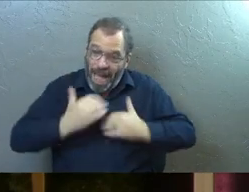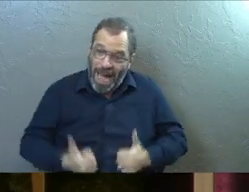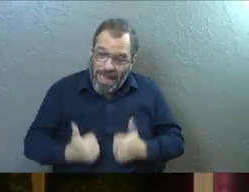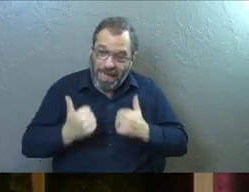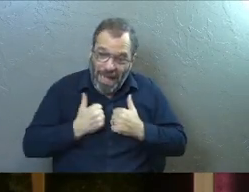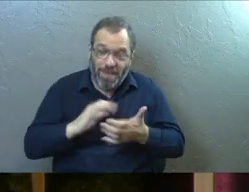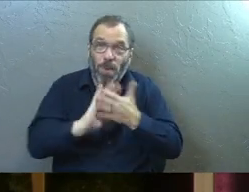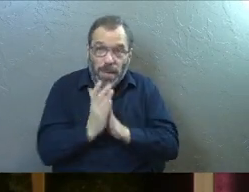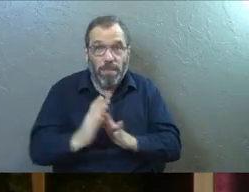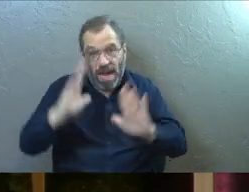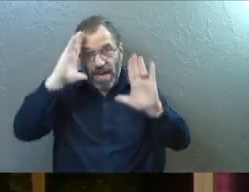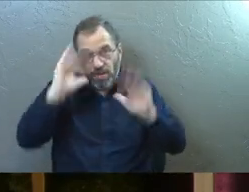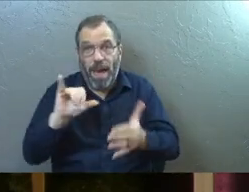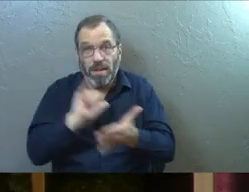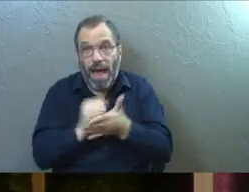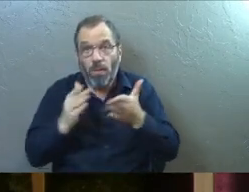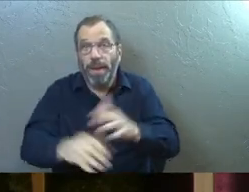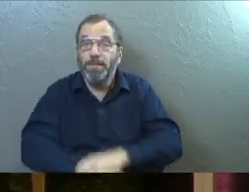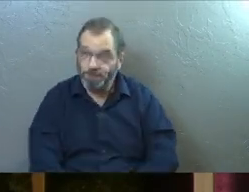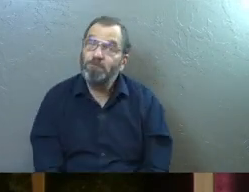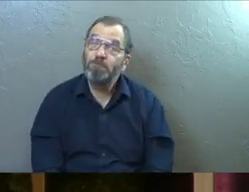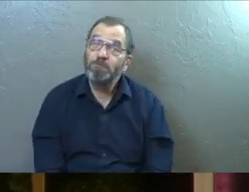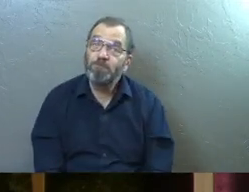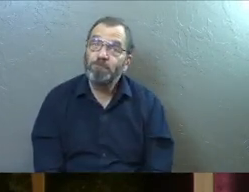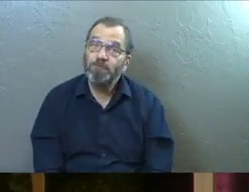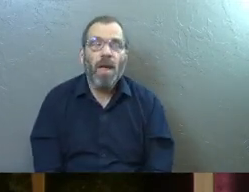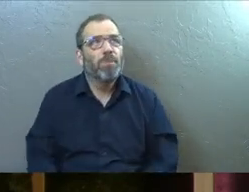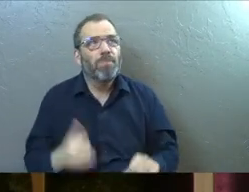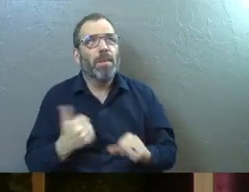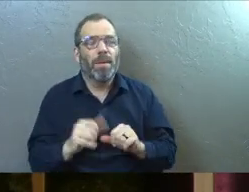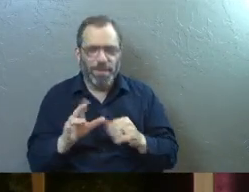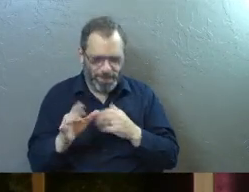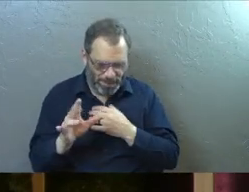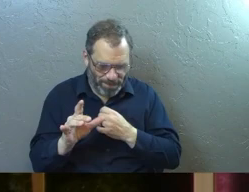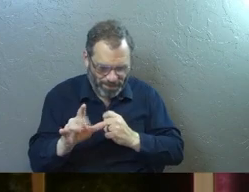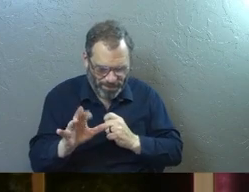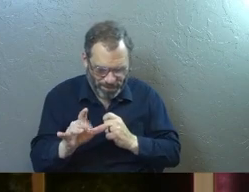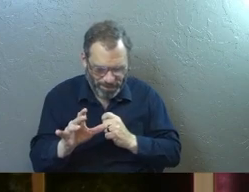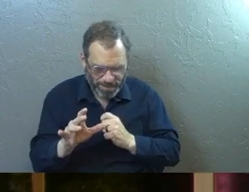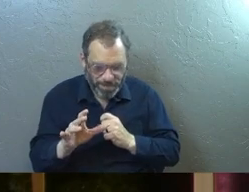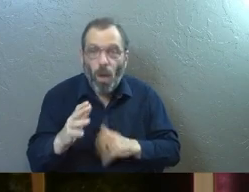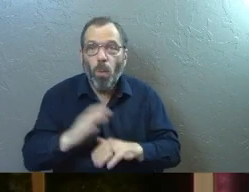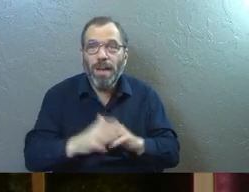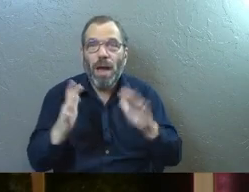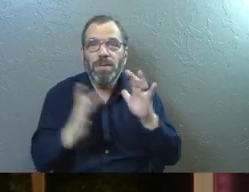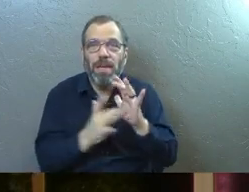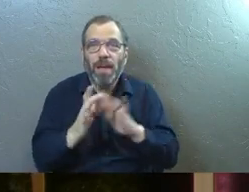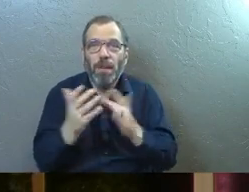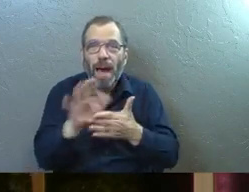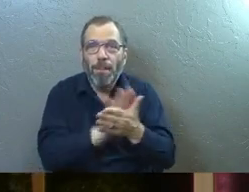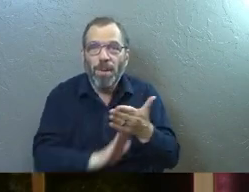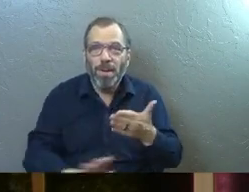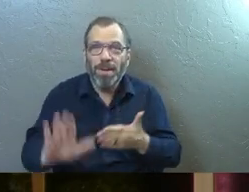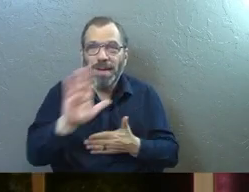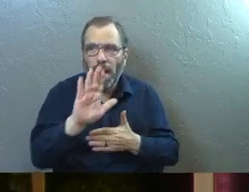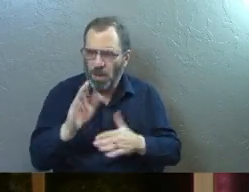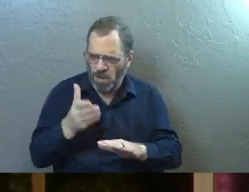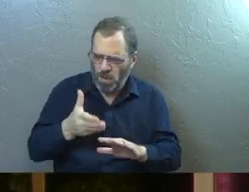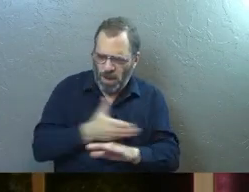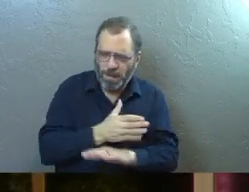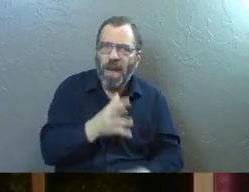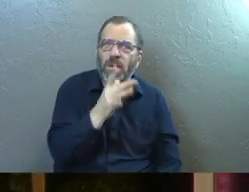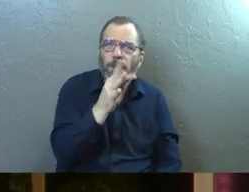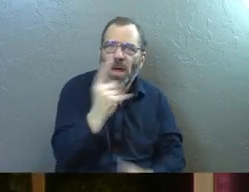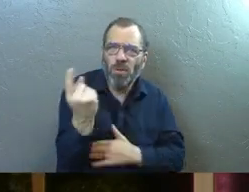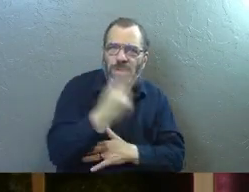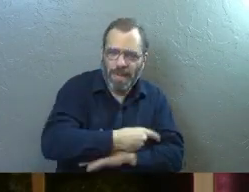is going to go. And I expect it to go a certain way. And I remember, when I was at Bible college, and it was right before